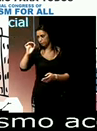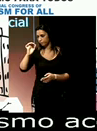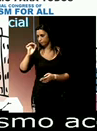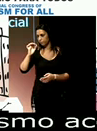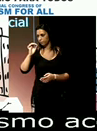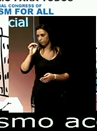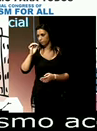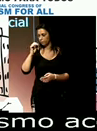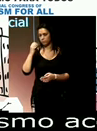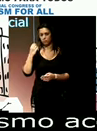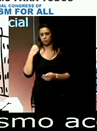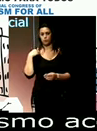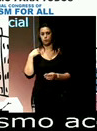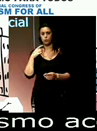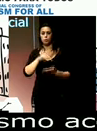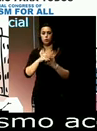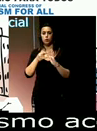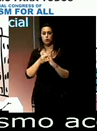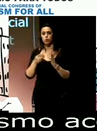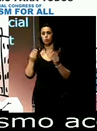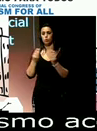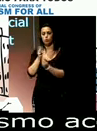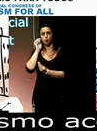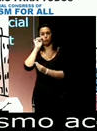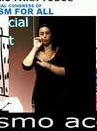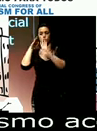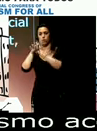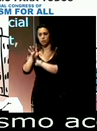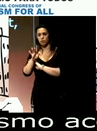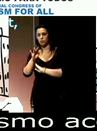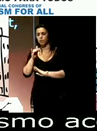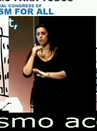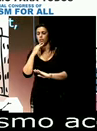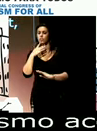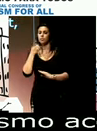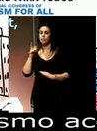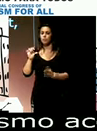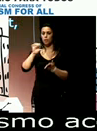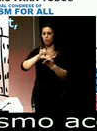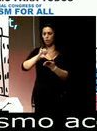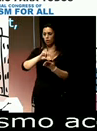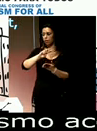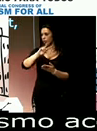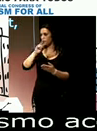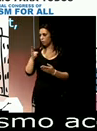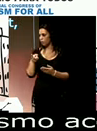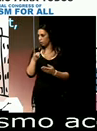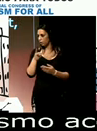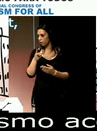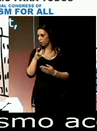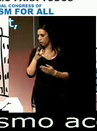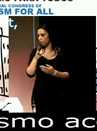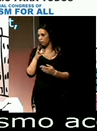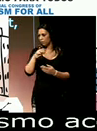Emilia-Romagna region, in the country of San Marino, in Marche region,